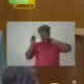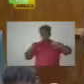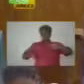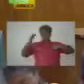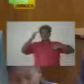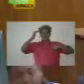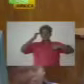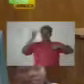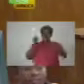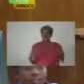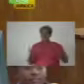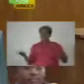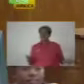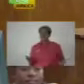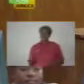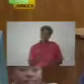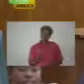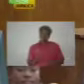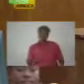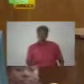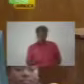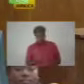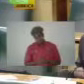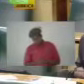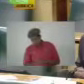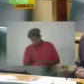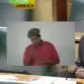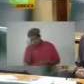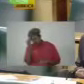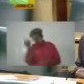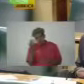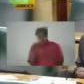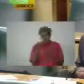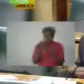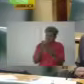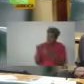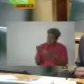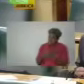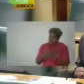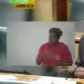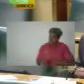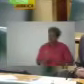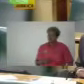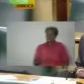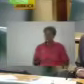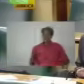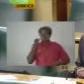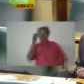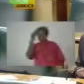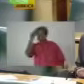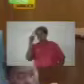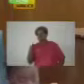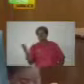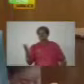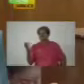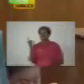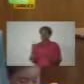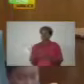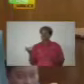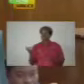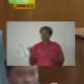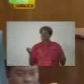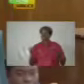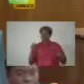know what is right. You must know what's desired. If you do not know what is